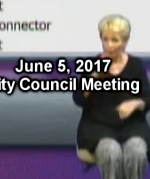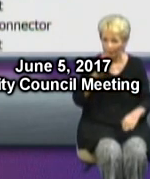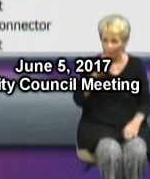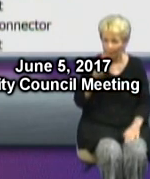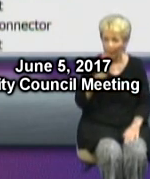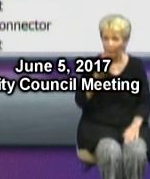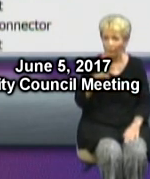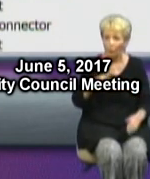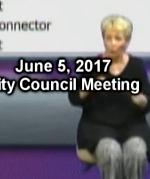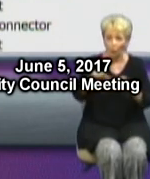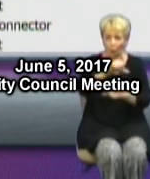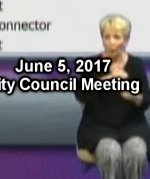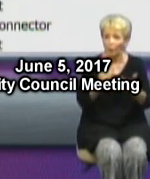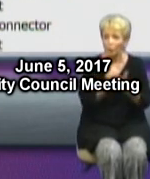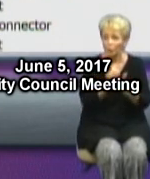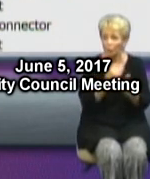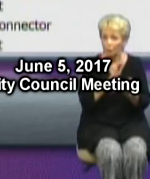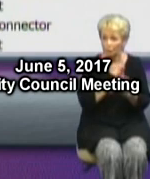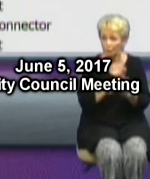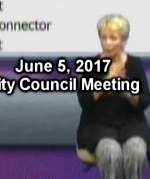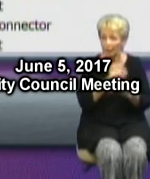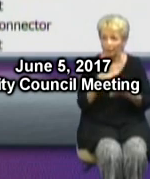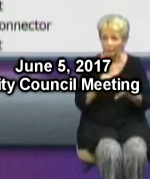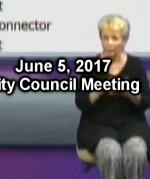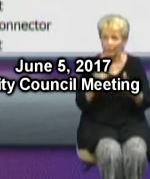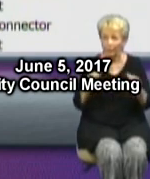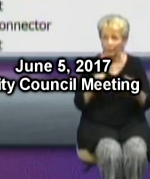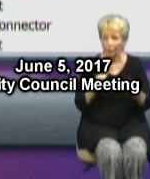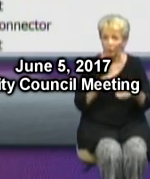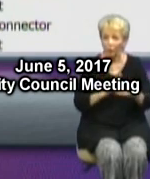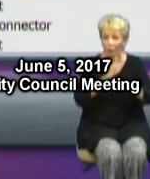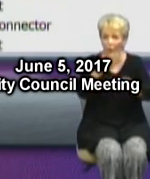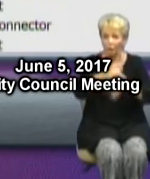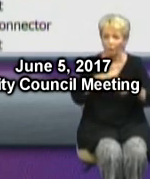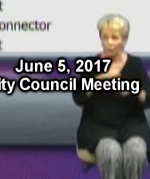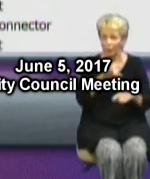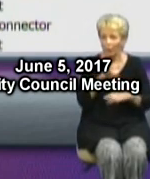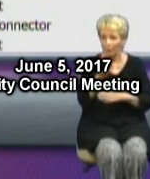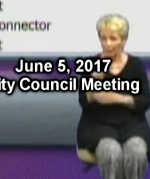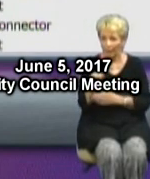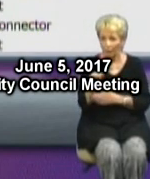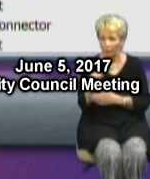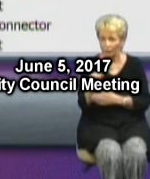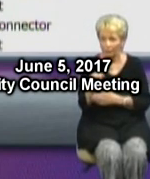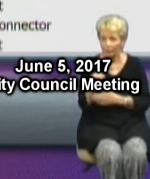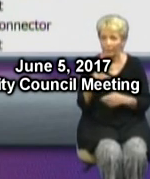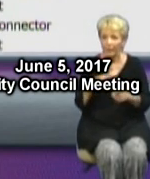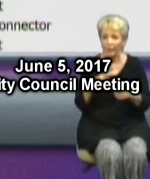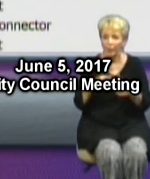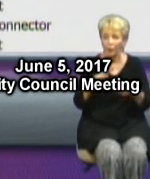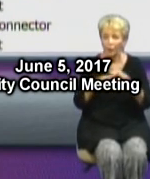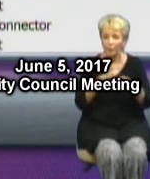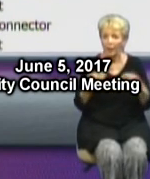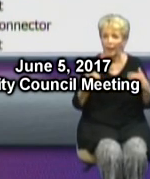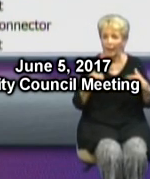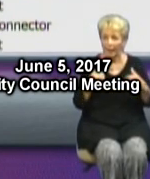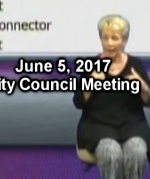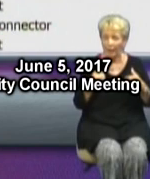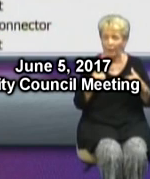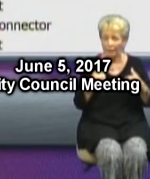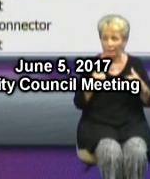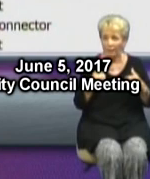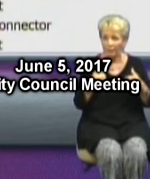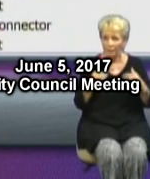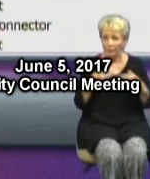area around the new school, and then be able to cross over into Catawba Meadows, and then the community house upfit for